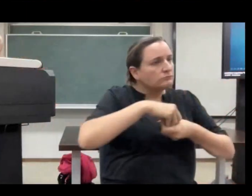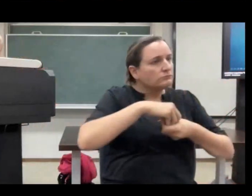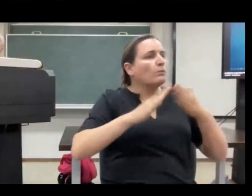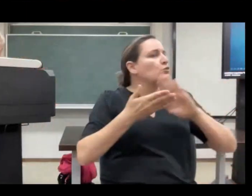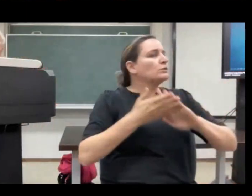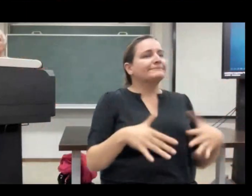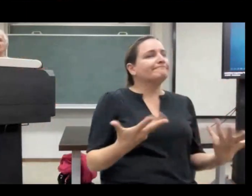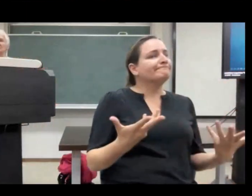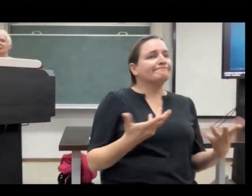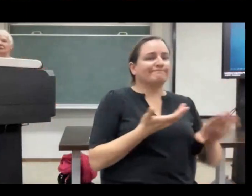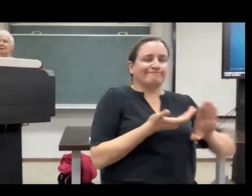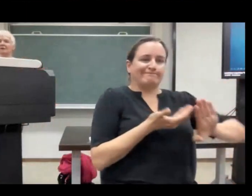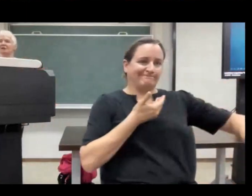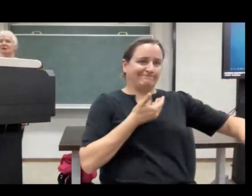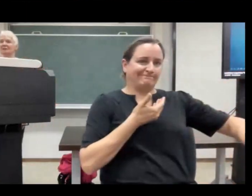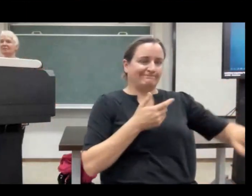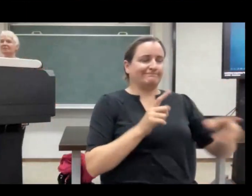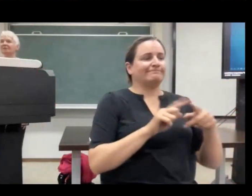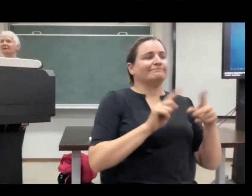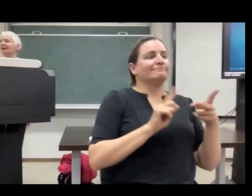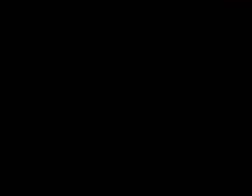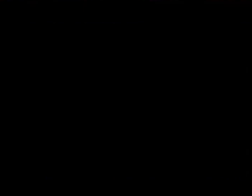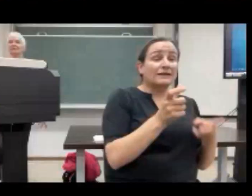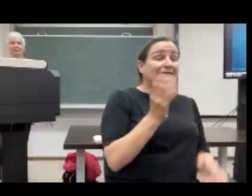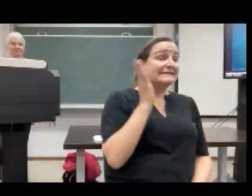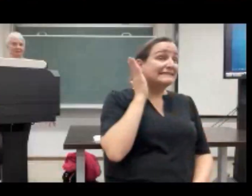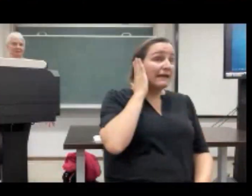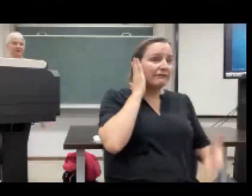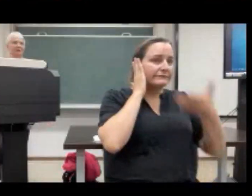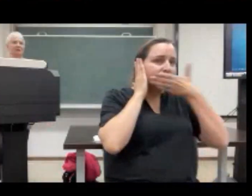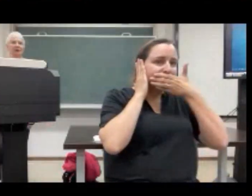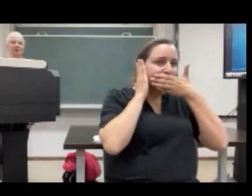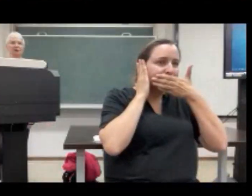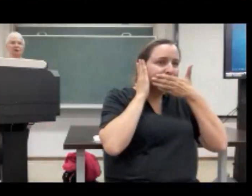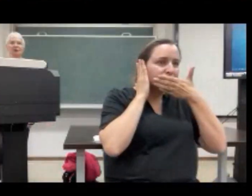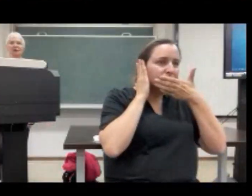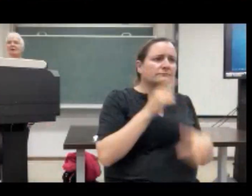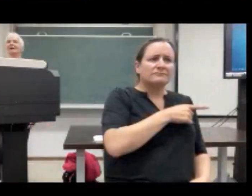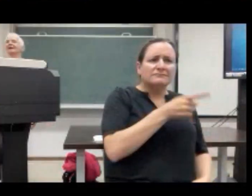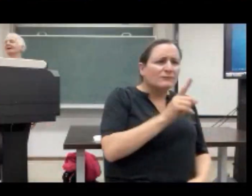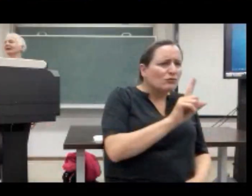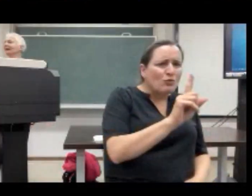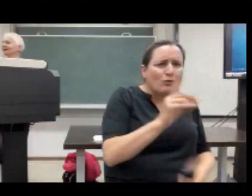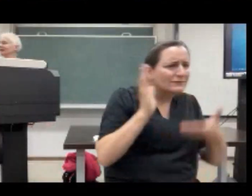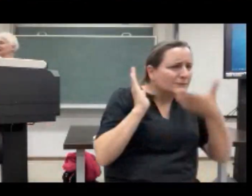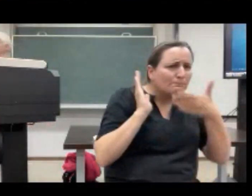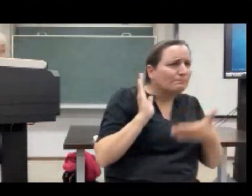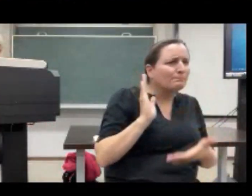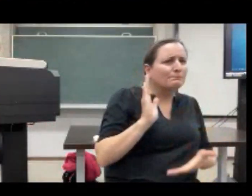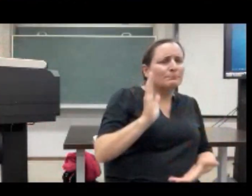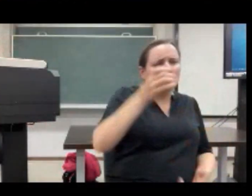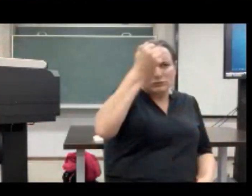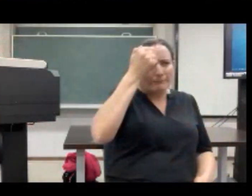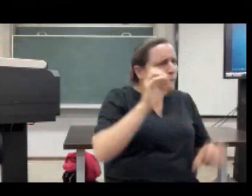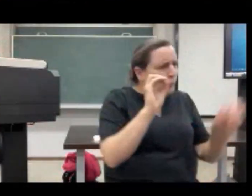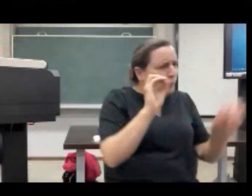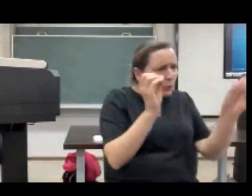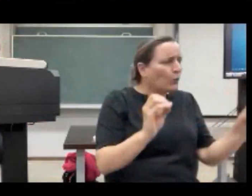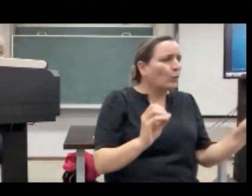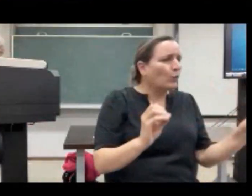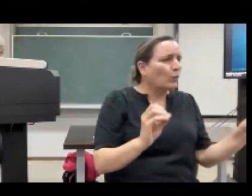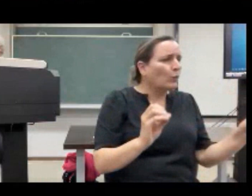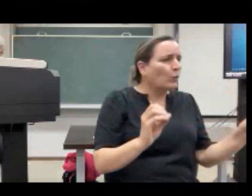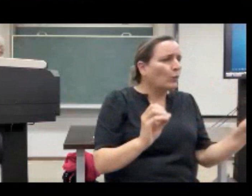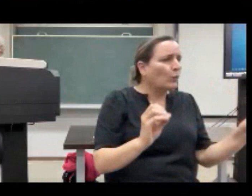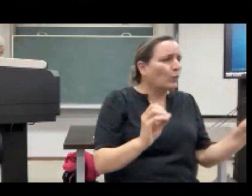And of course, you get the use of the term deaf and dumb, which deaf people are not dumb. And dumb also in English